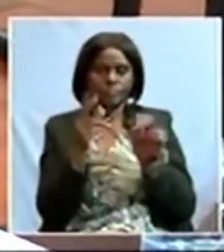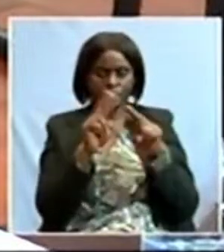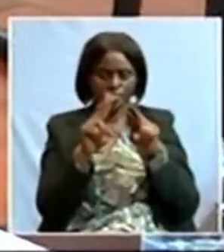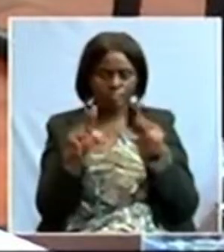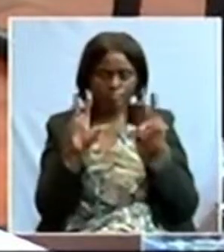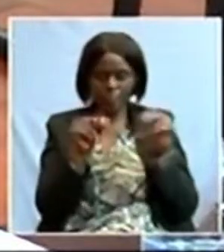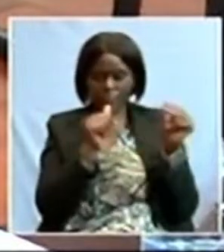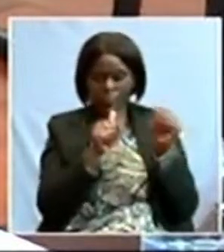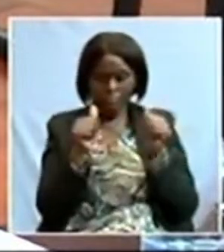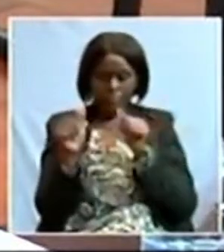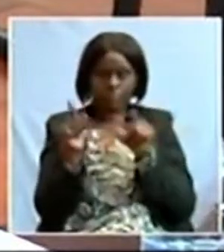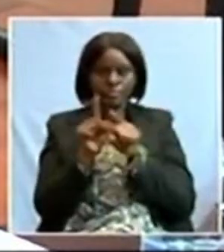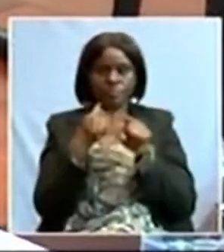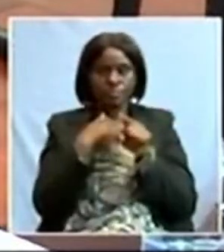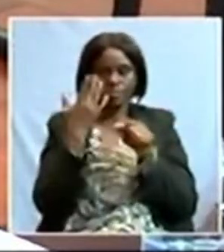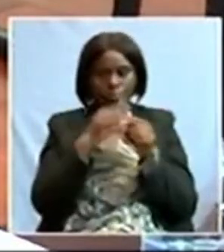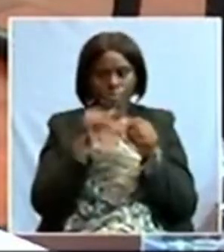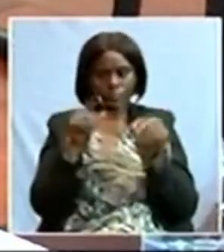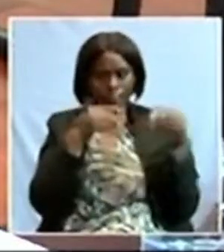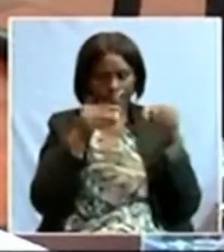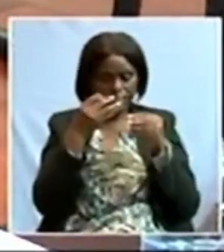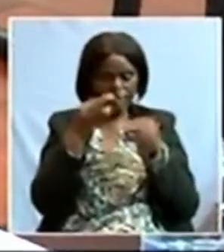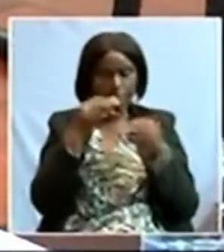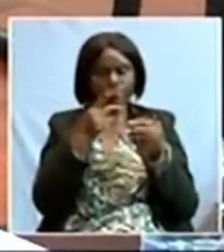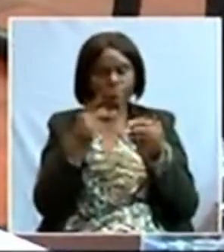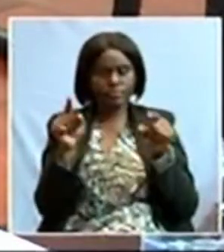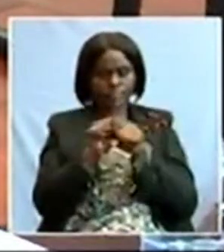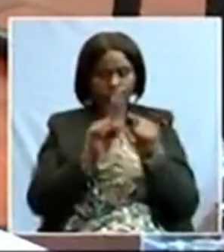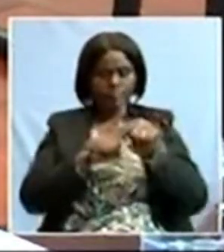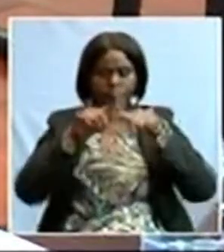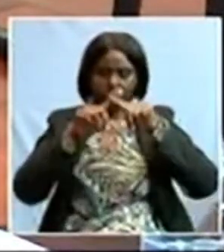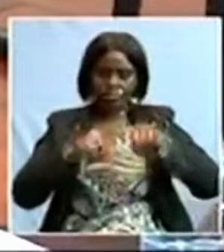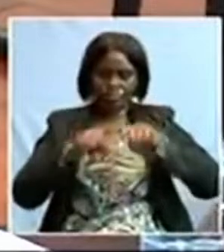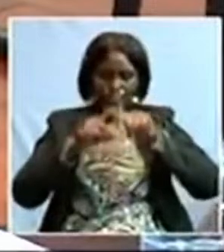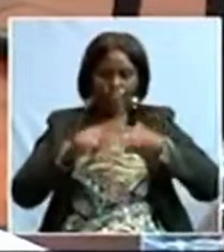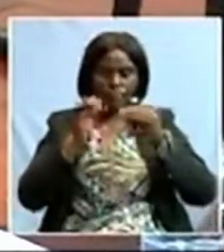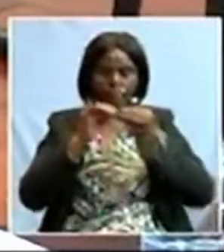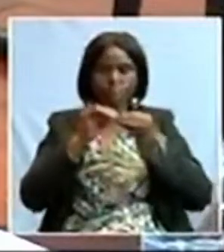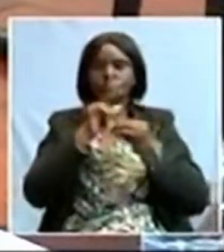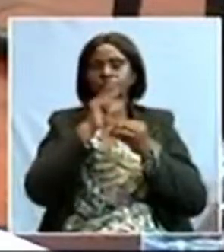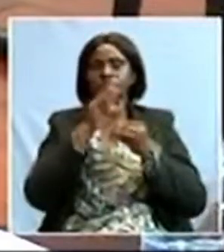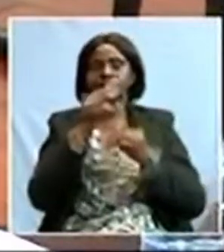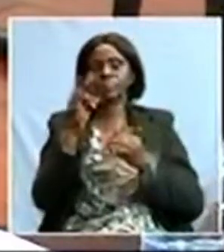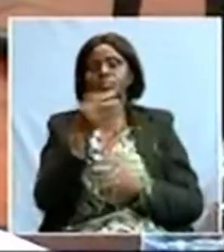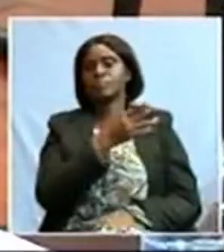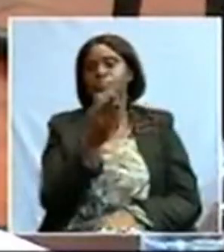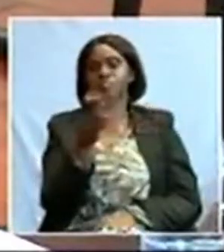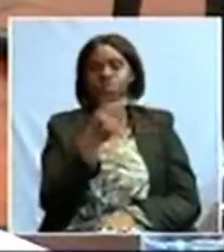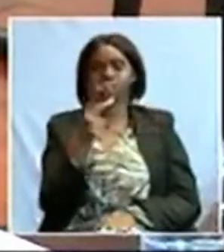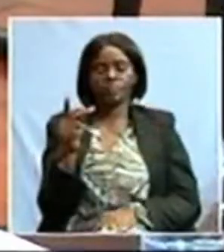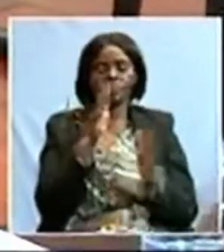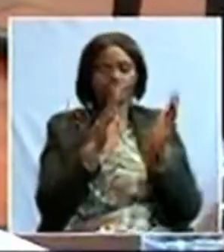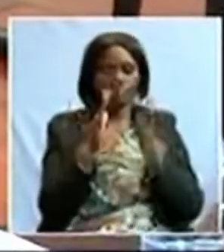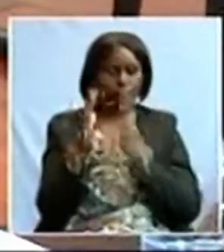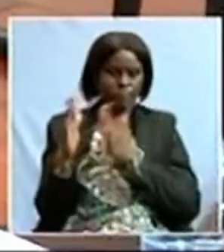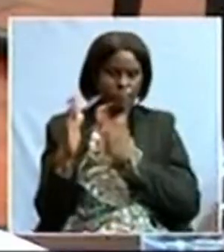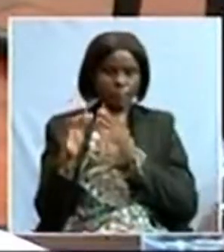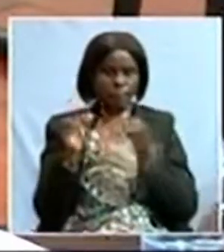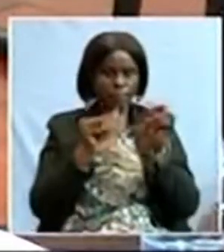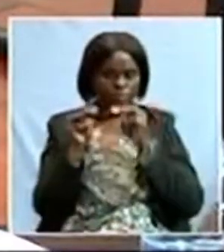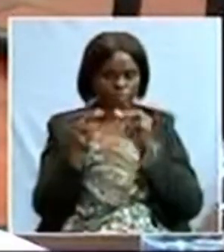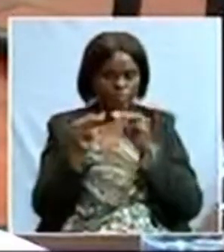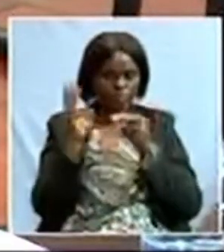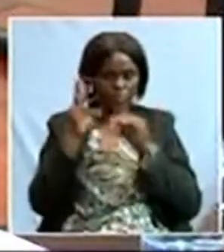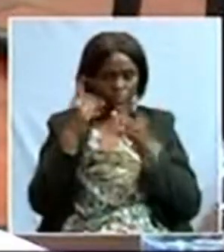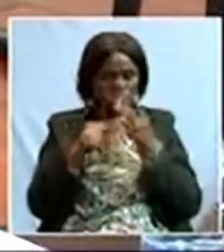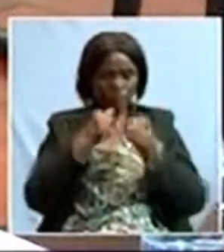no action has been taken as selling of property is dependent on the owners of property. Remedial measure. Management